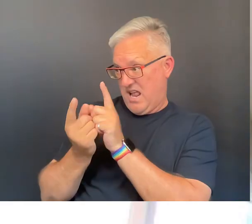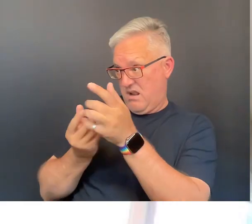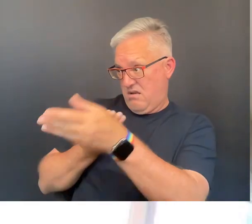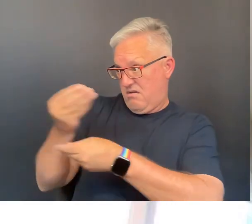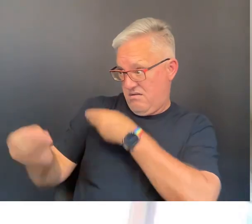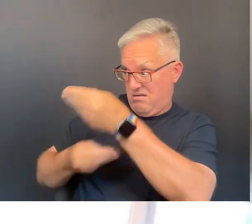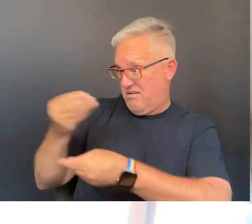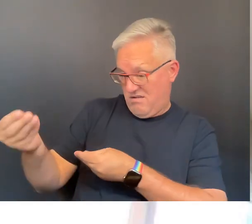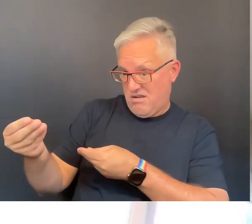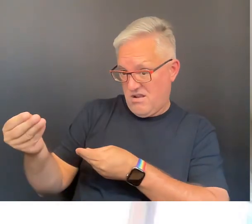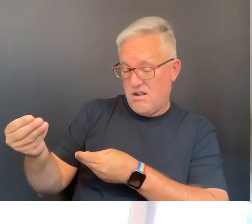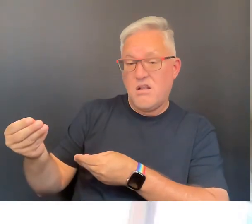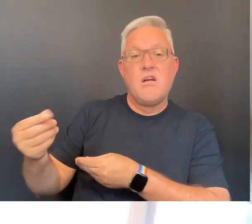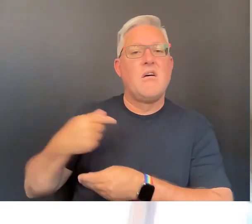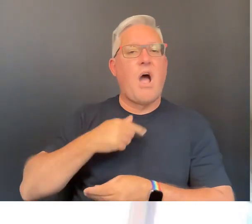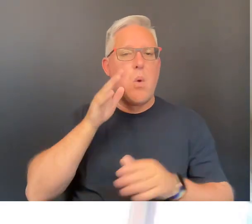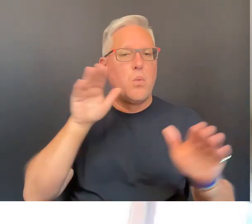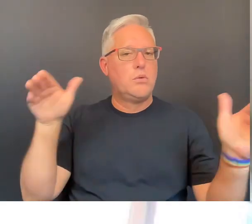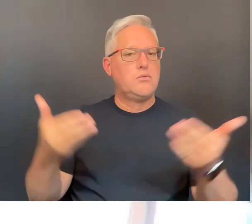but